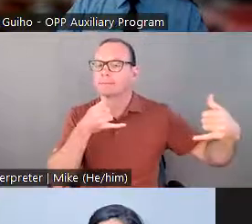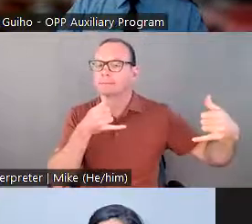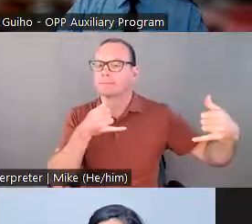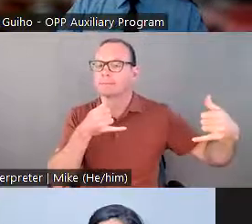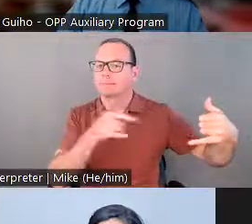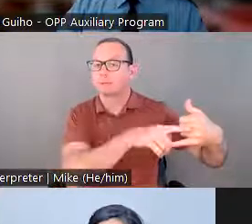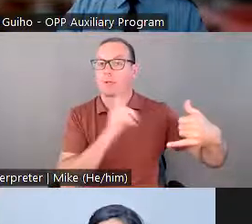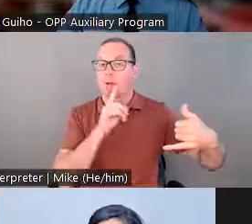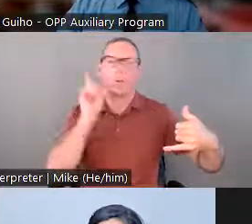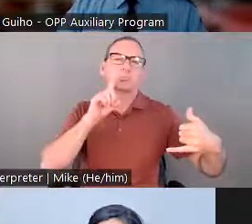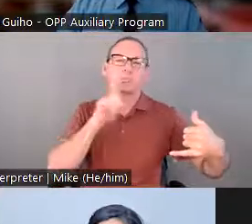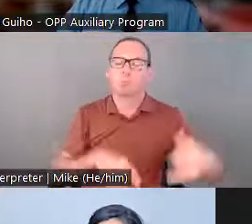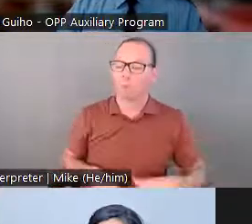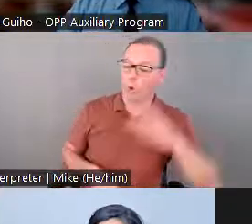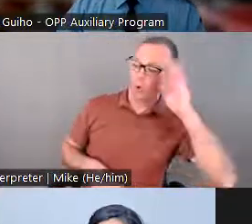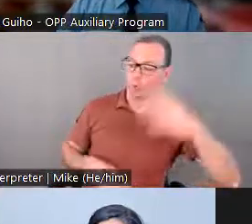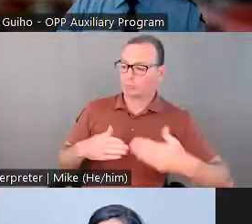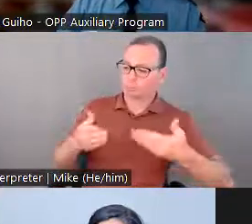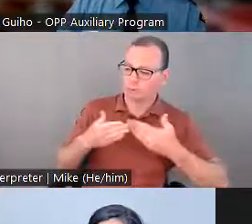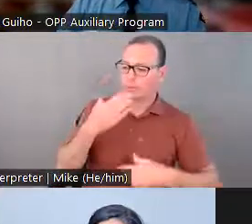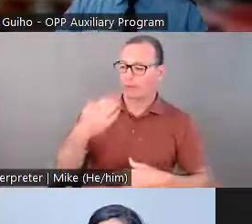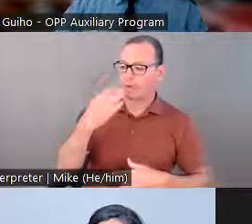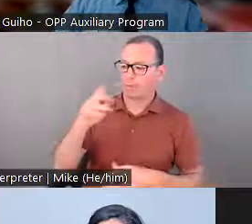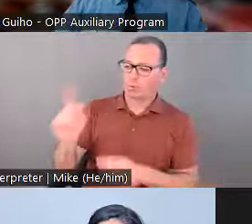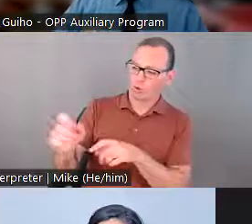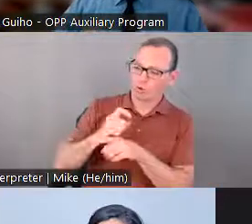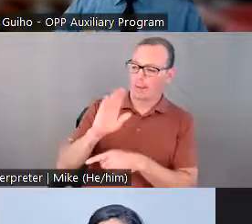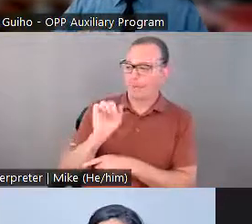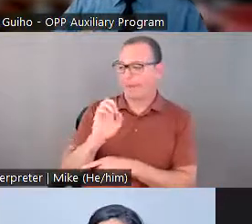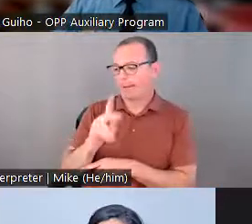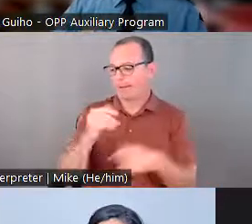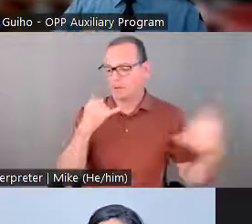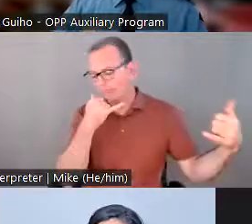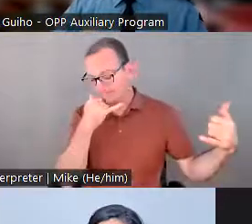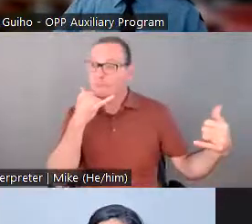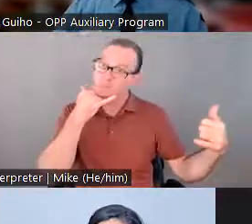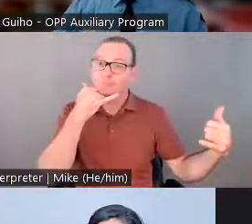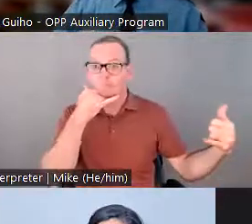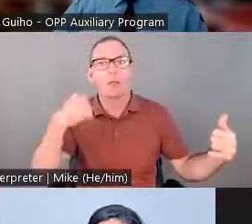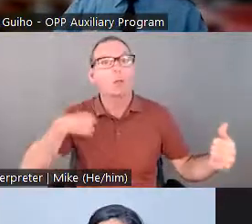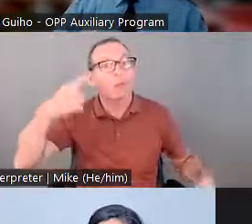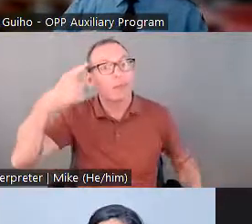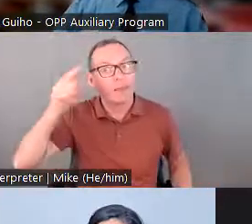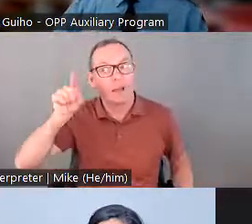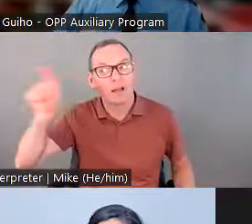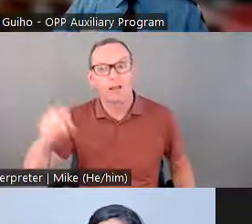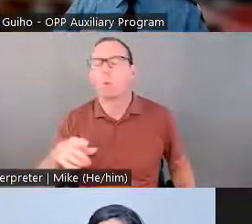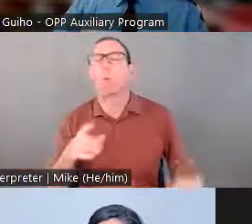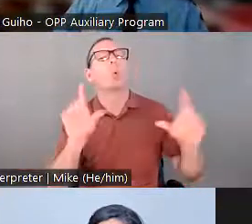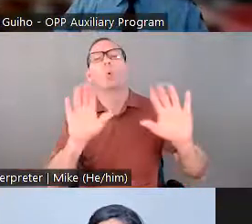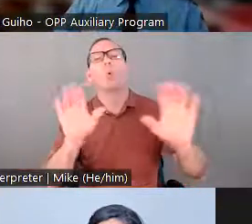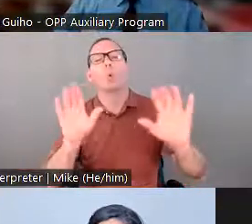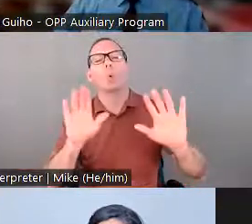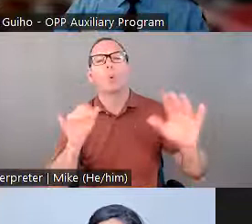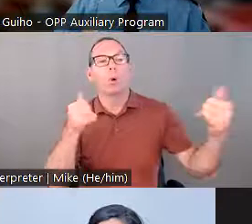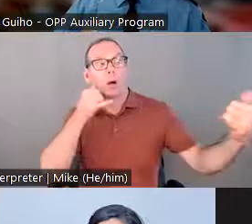and you end up speaking with that original caller again. So how do you combat that? You hang up the phone and you take that 5 minutes like we talk about,